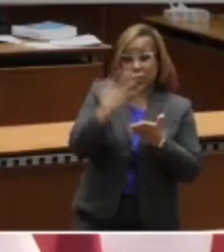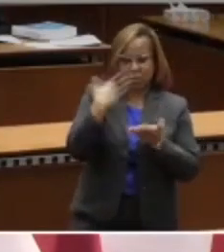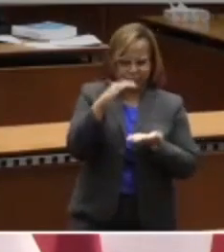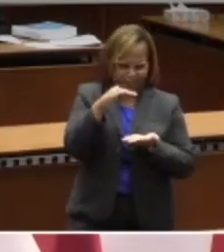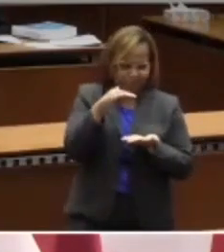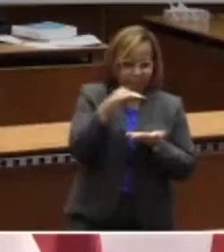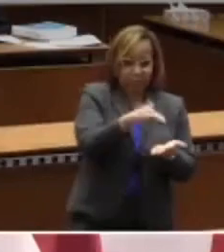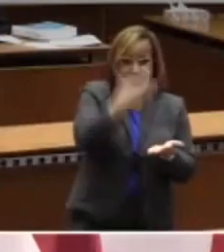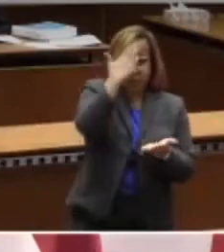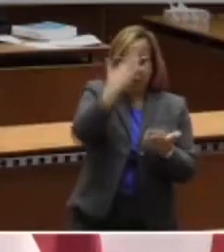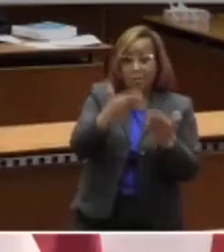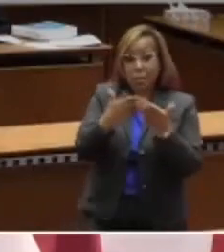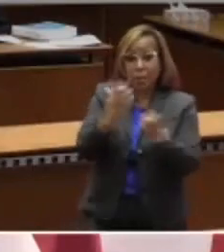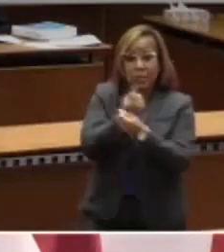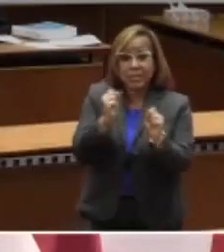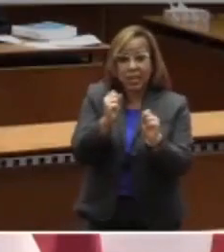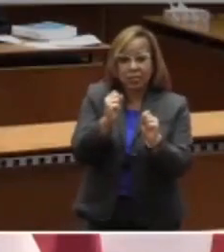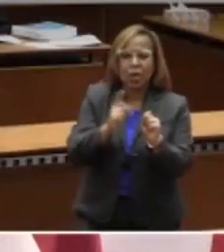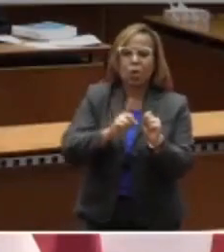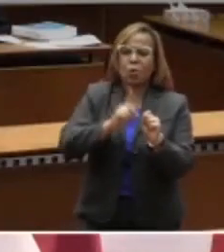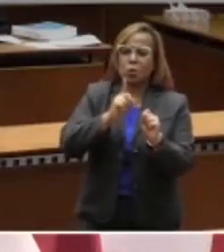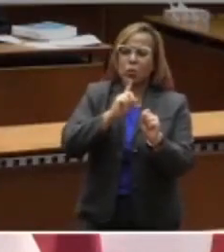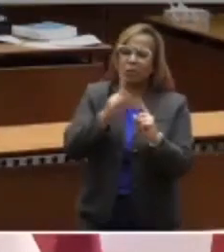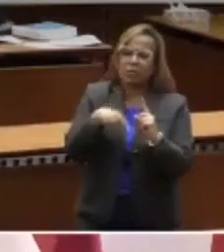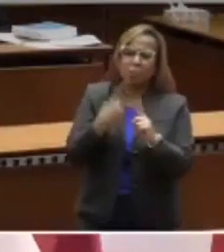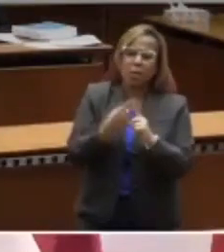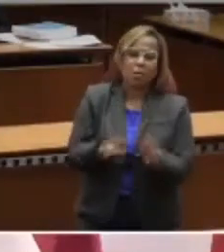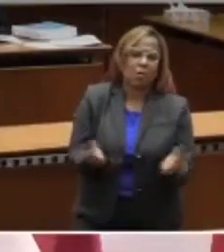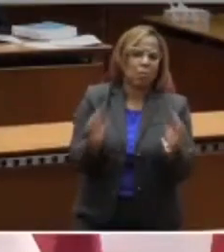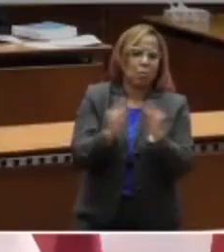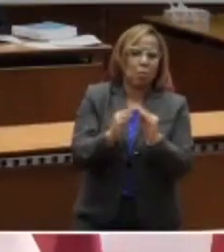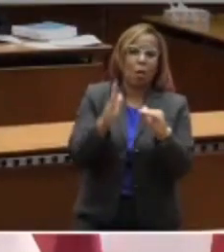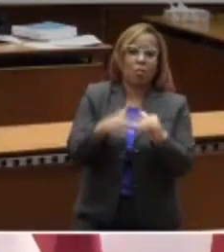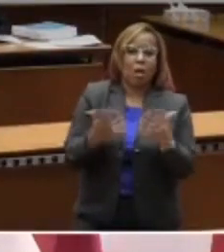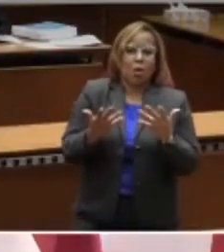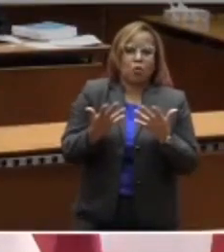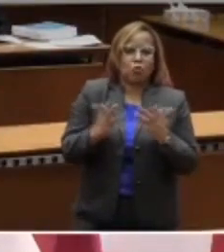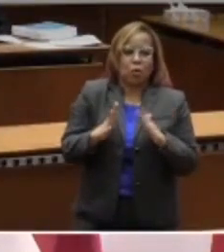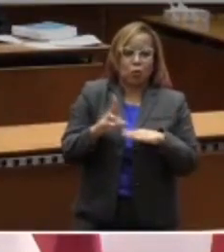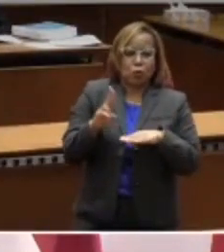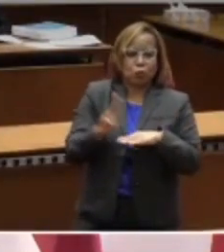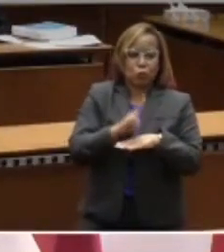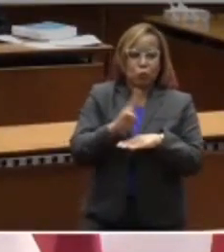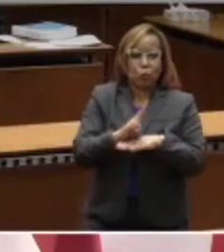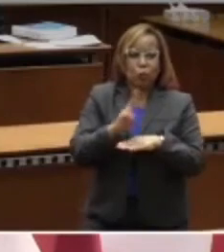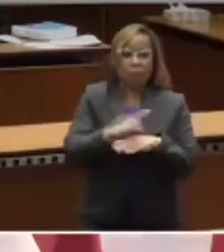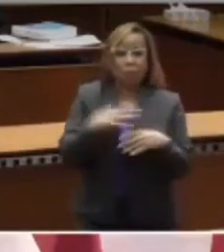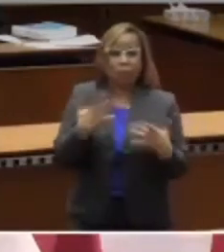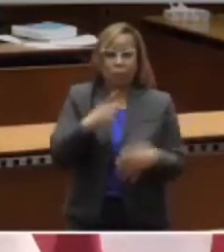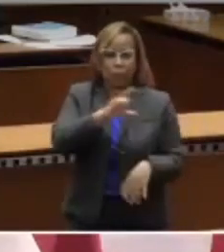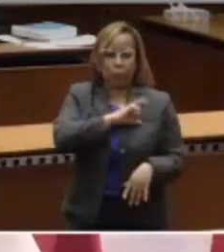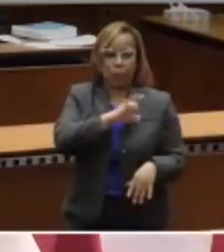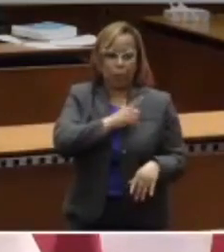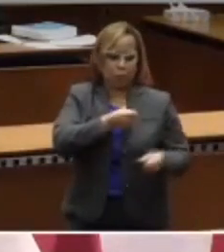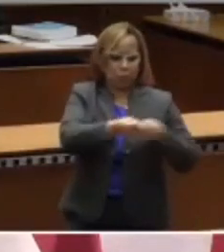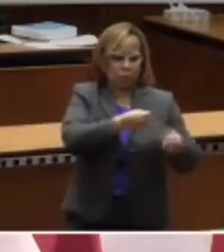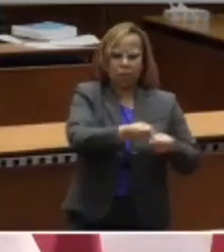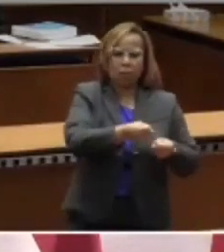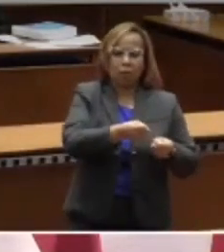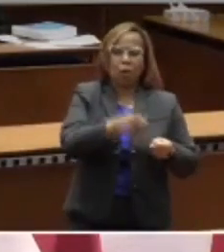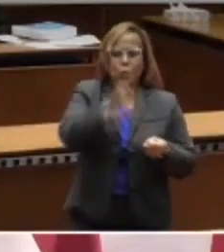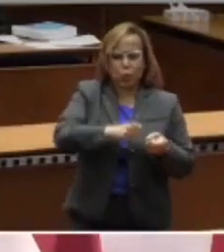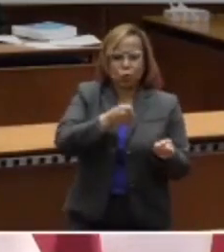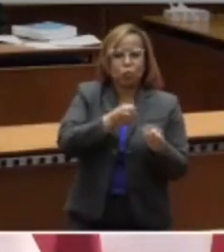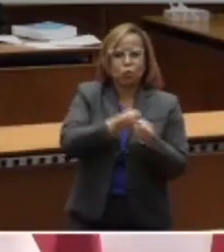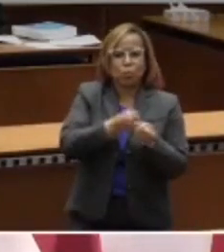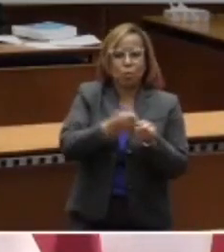investment because public safety is about so much more than just using the hard power of the police. We need to